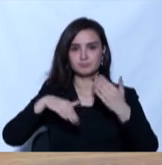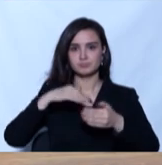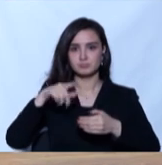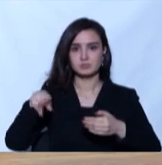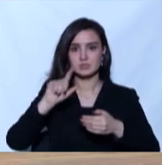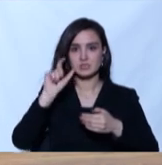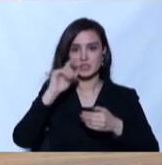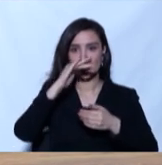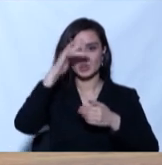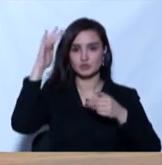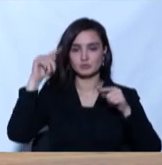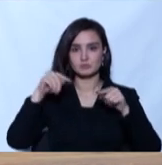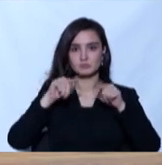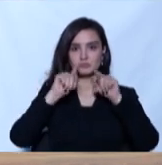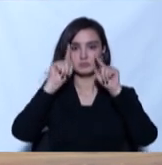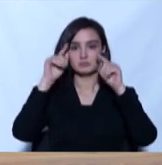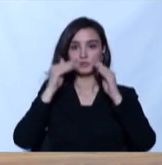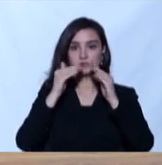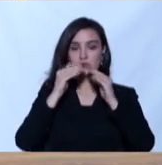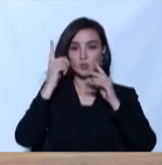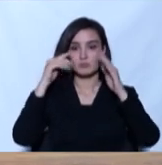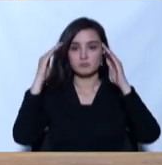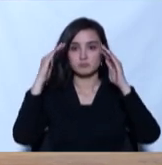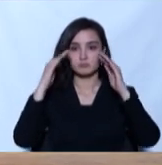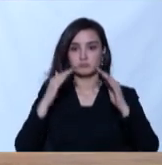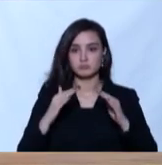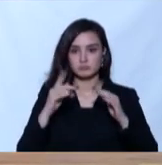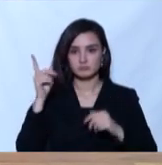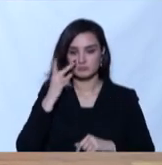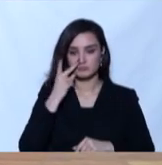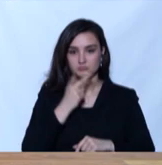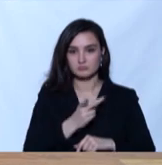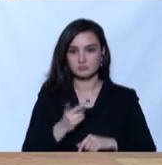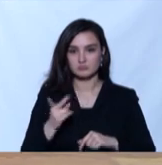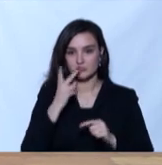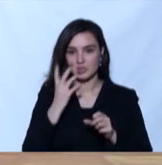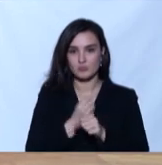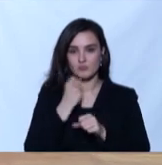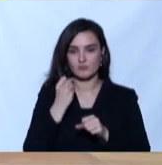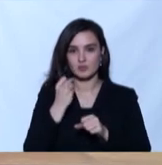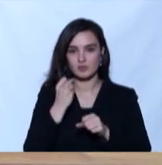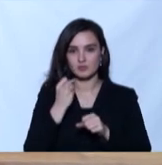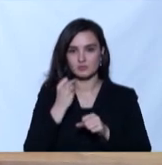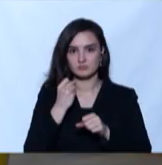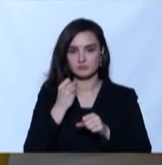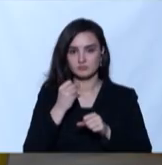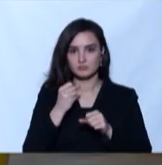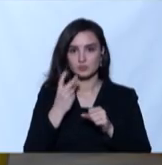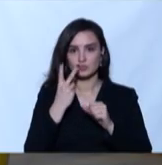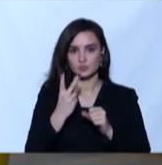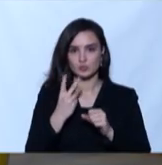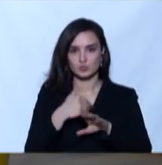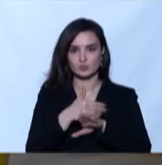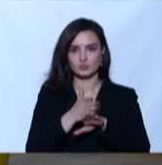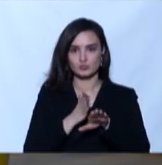sky. When the house came down, Dorothy looked around and frowned. Underneath the house, two shoes